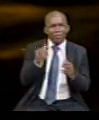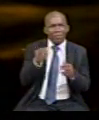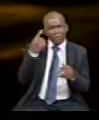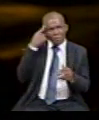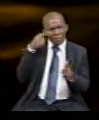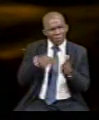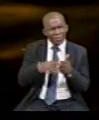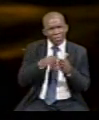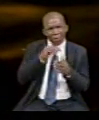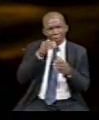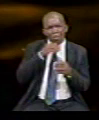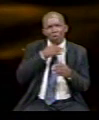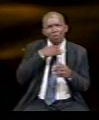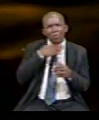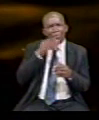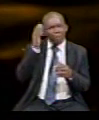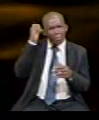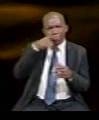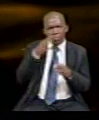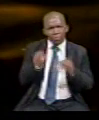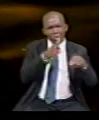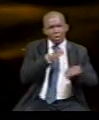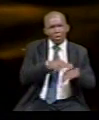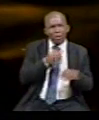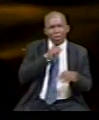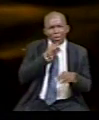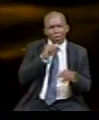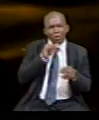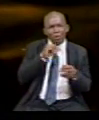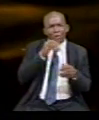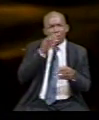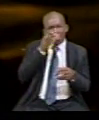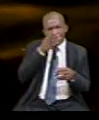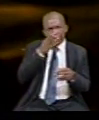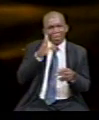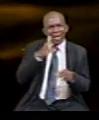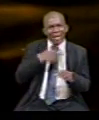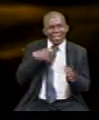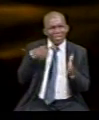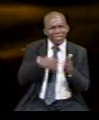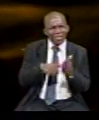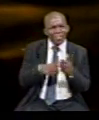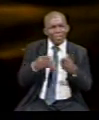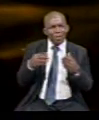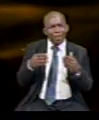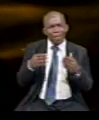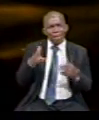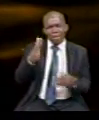this mortal must put on immortality." Must put on immortality.